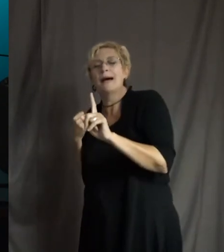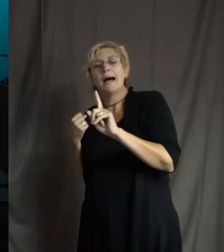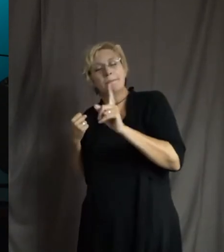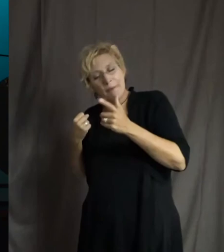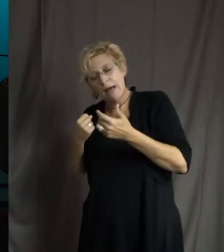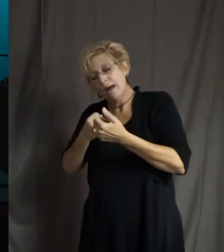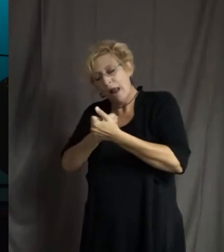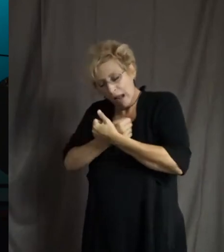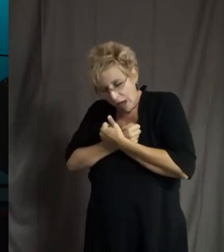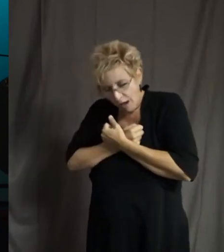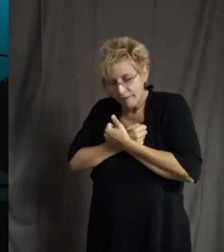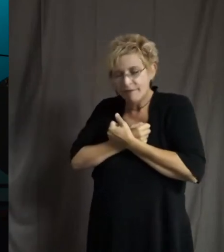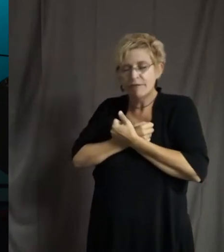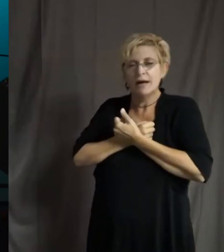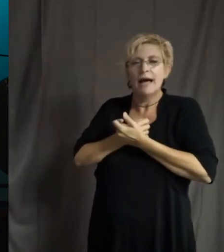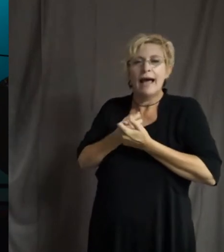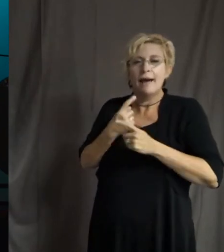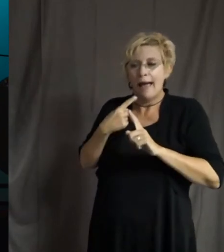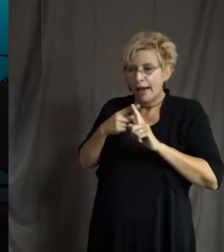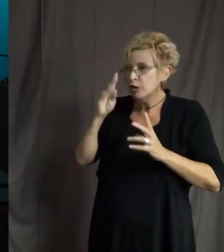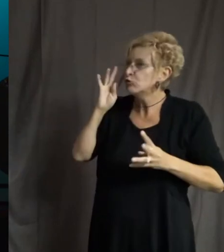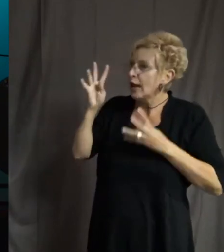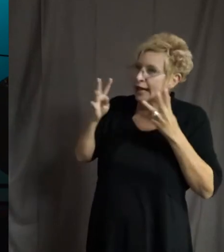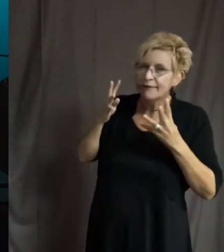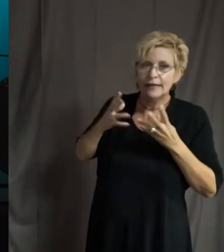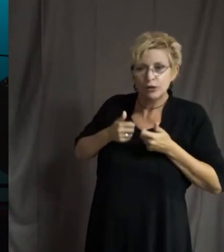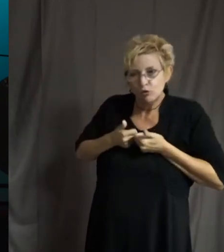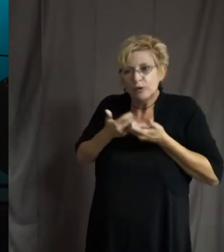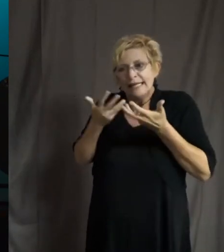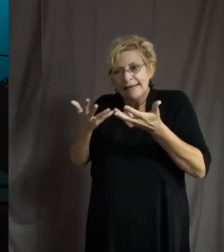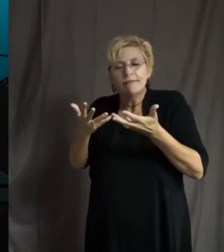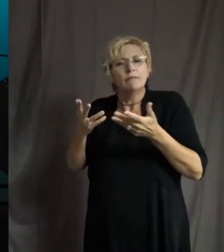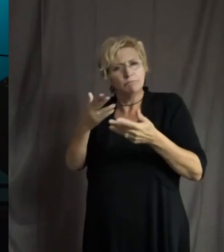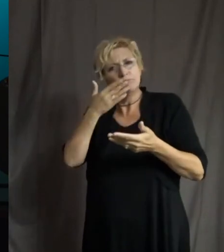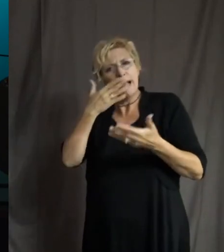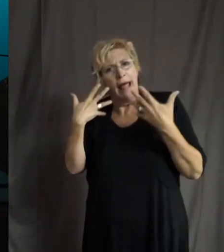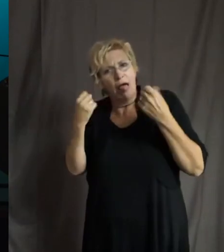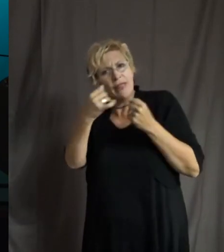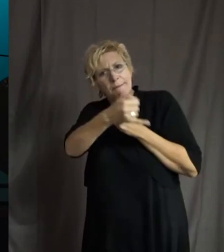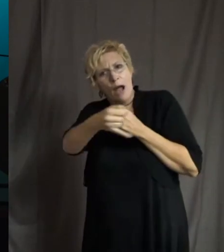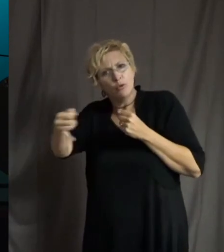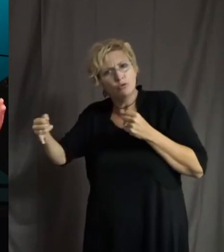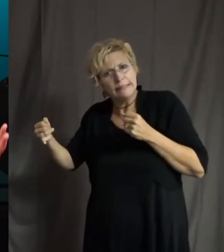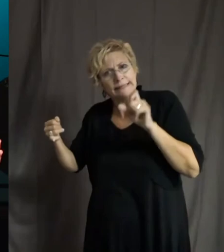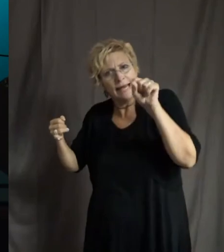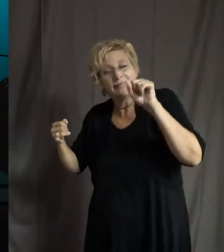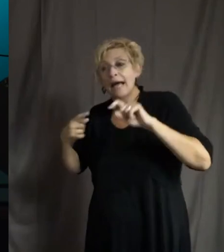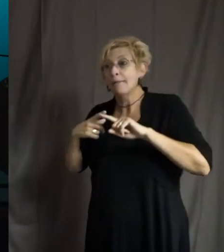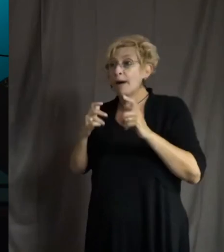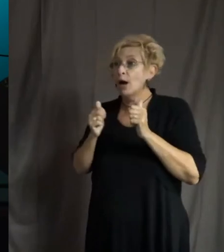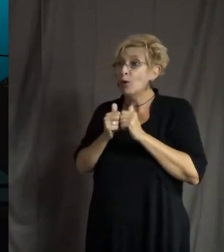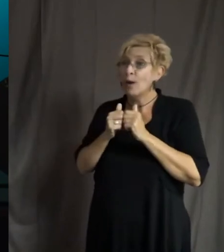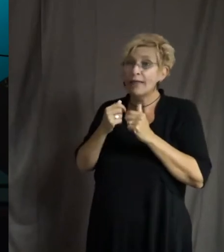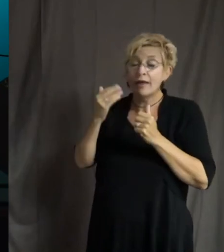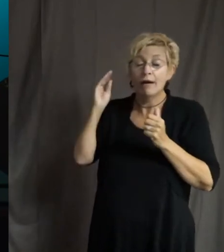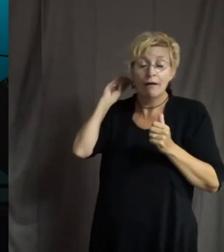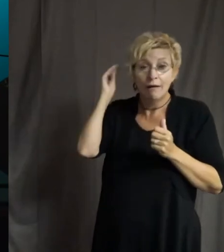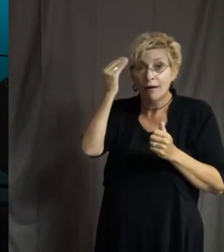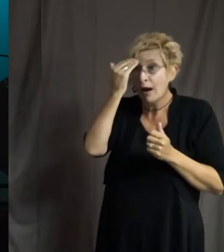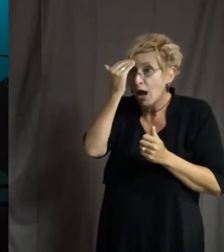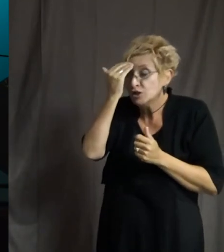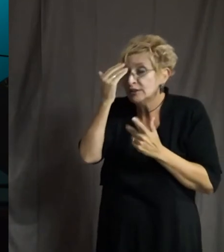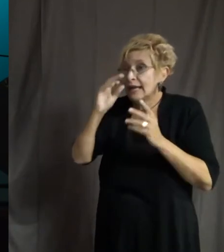the so-called right person to show up, but of taking that love creatively and giving it with good boundaries, but